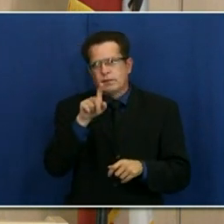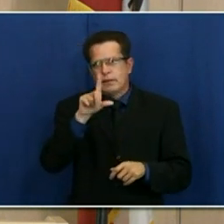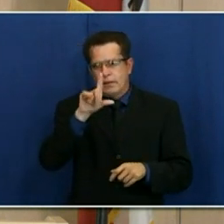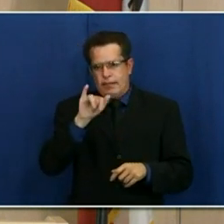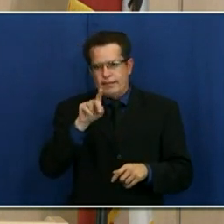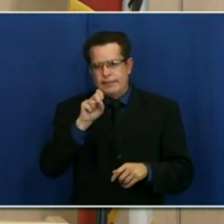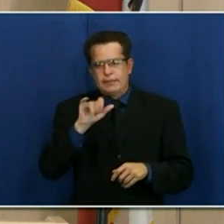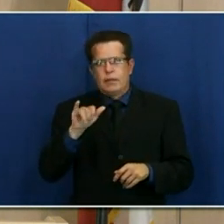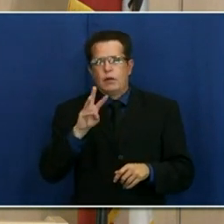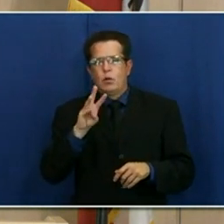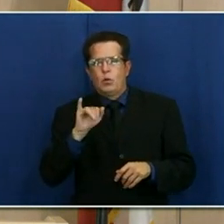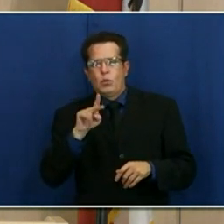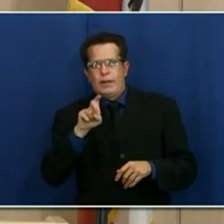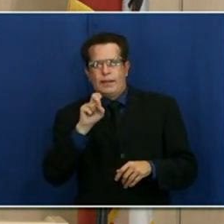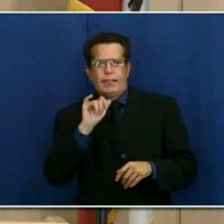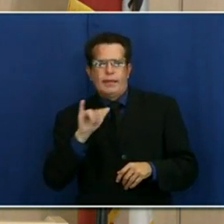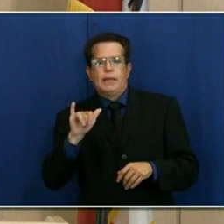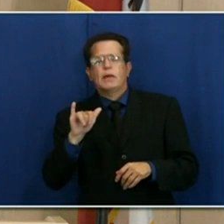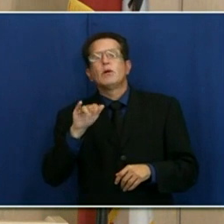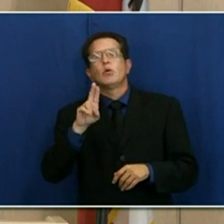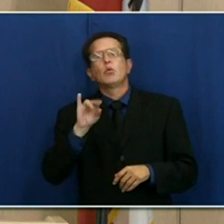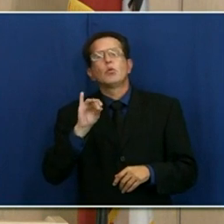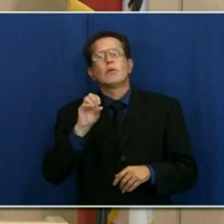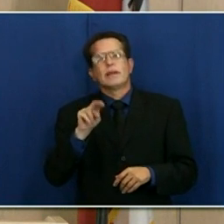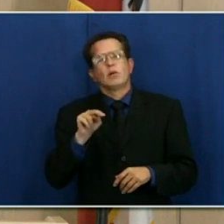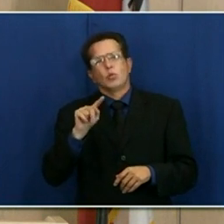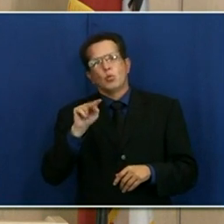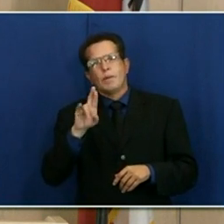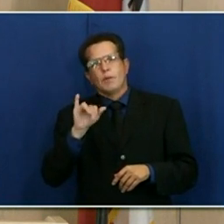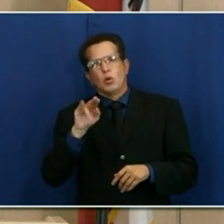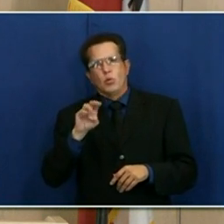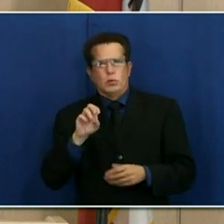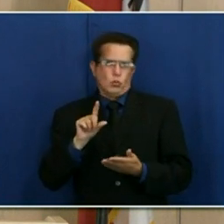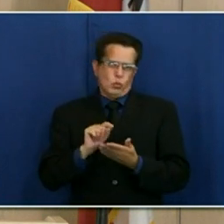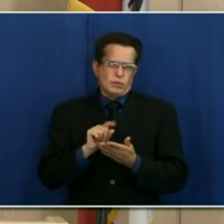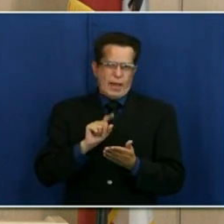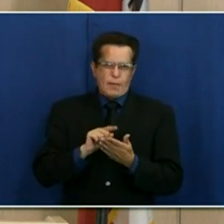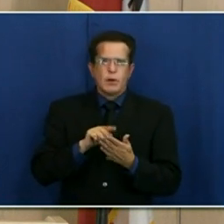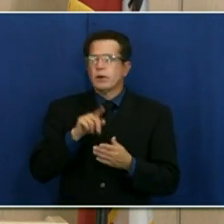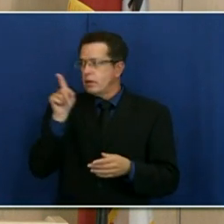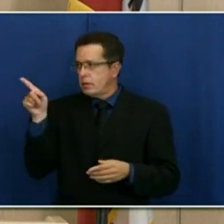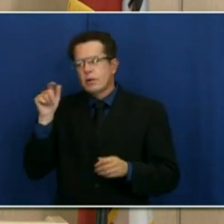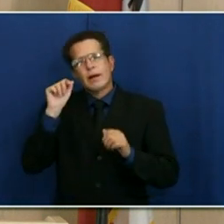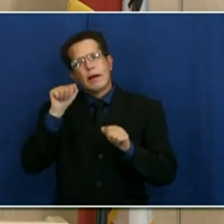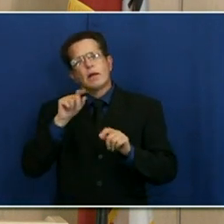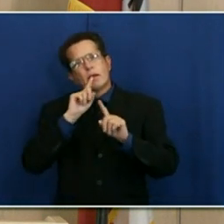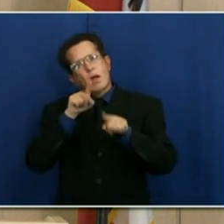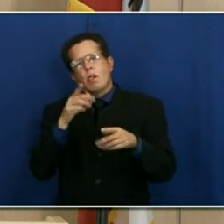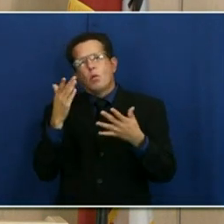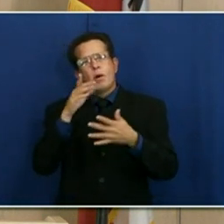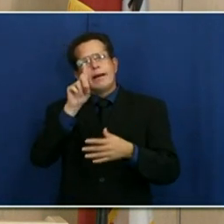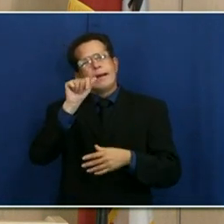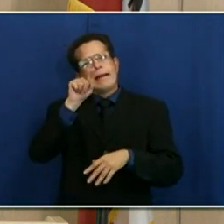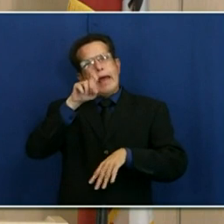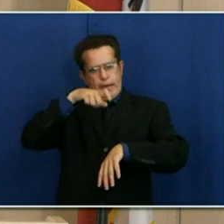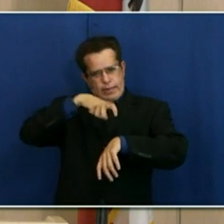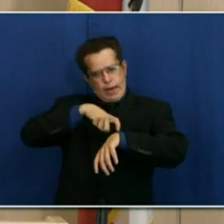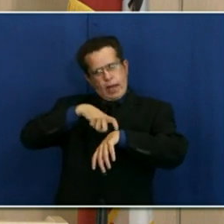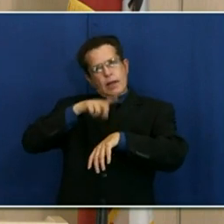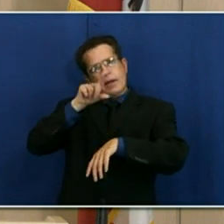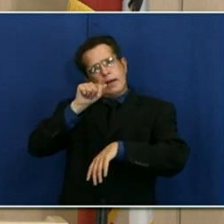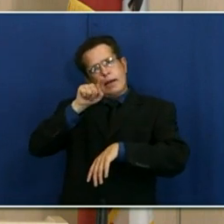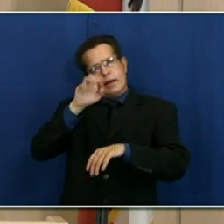Lindsay Winkley with the Union Tribune. Could you please explain which dates are being used to calculate the case rate that results